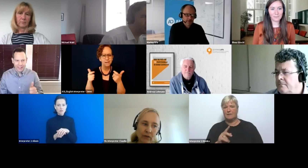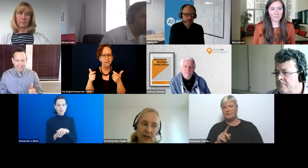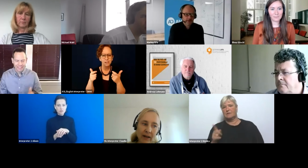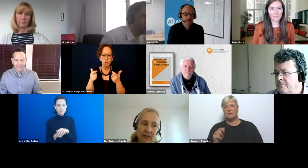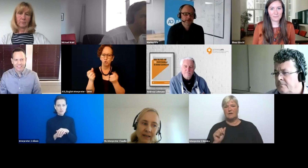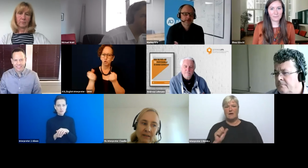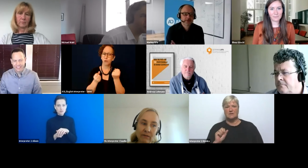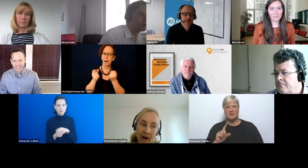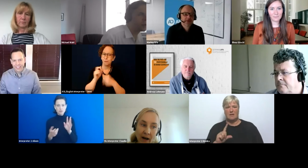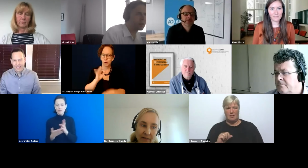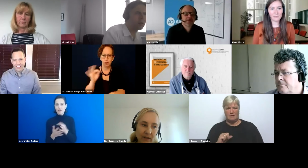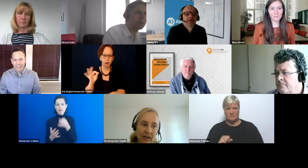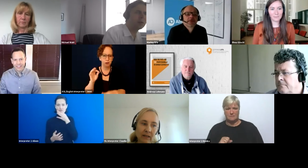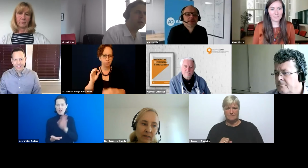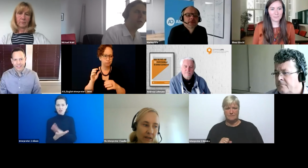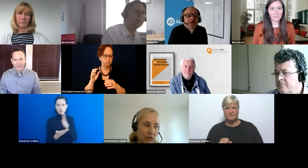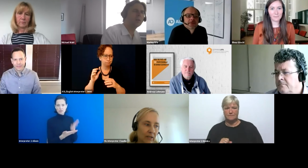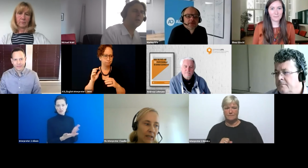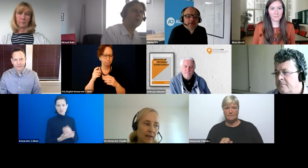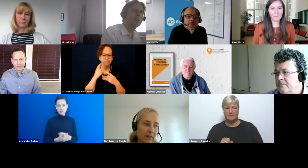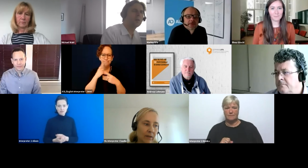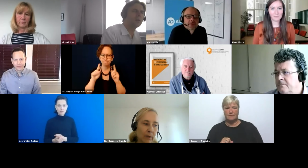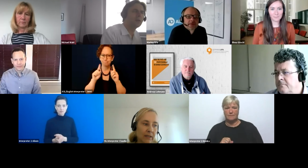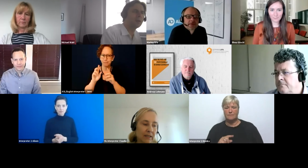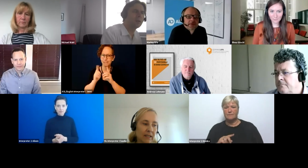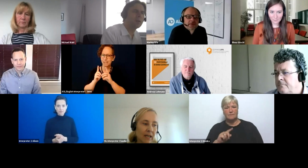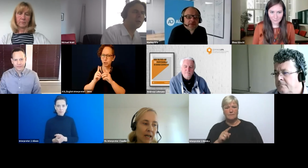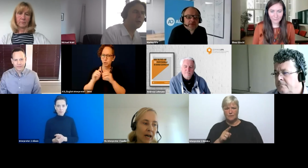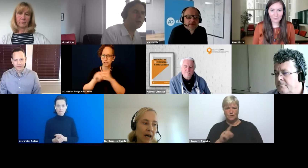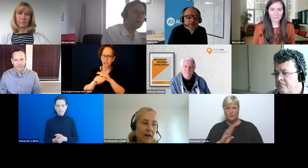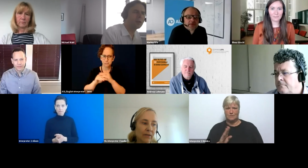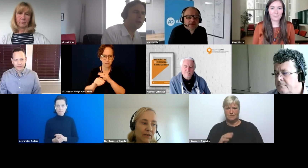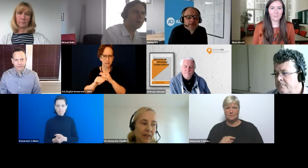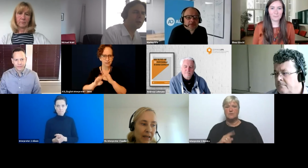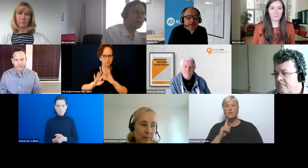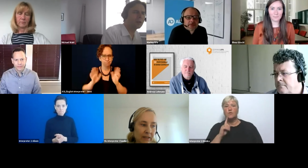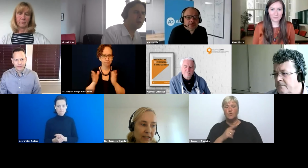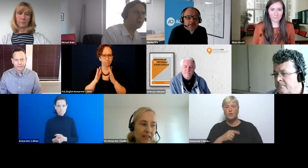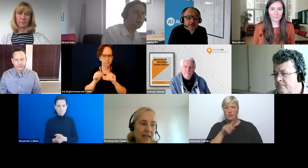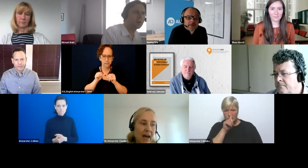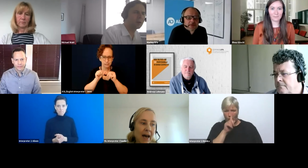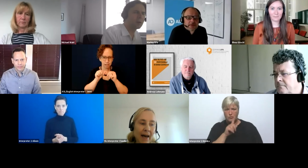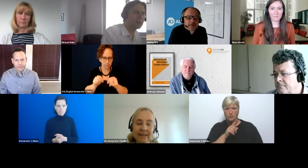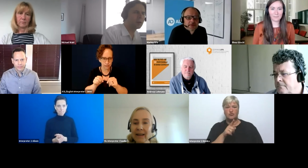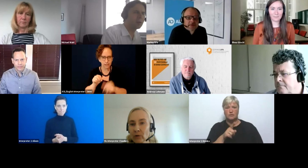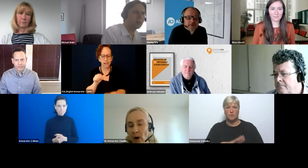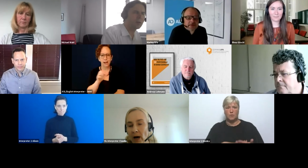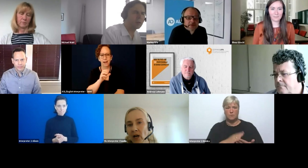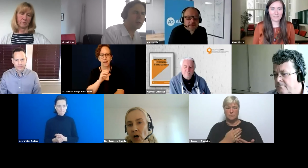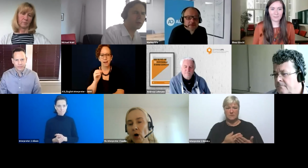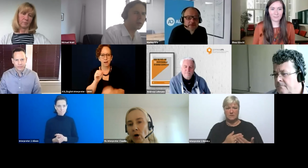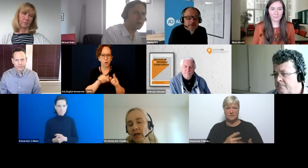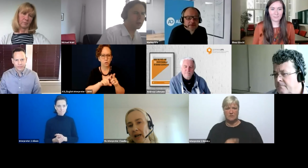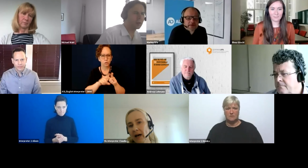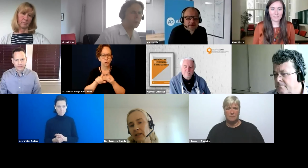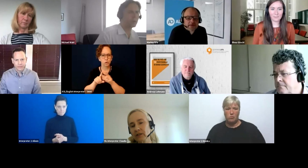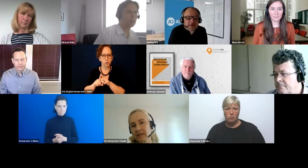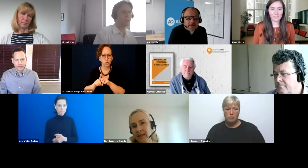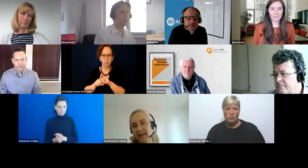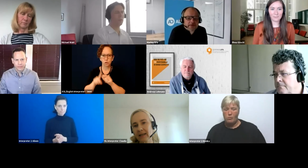of success in advancing digital accessibility, sustainability, and as well on